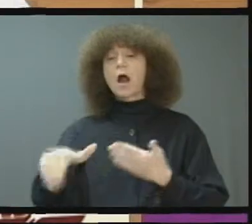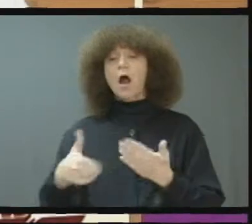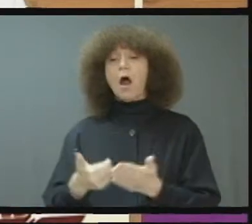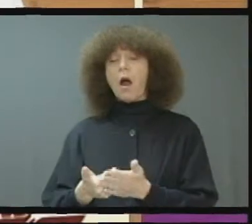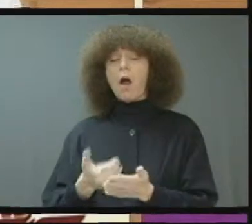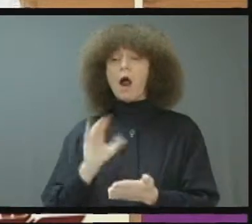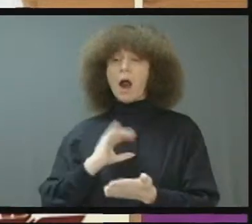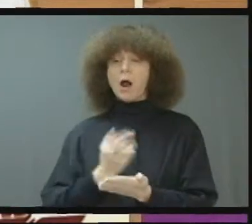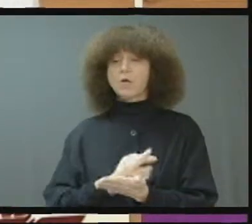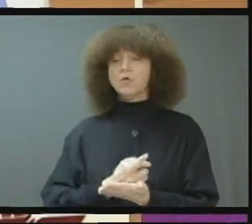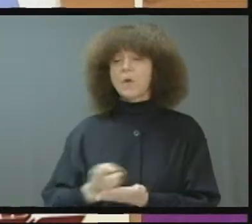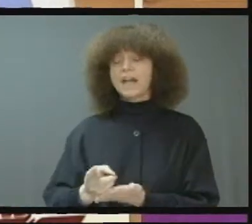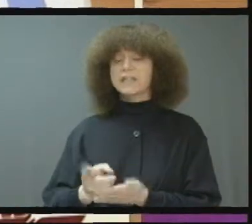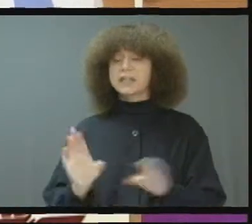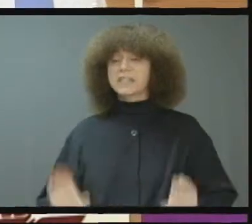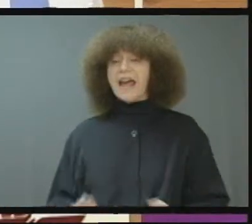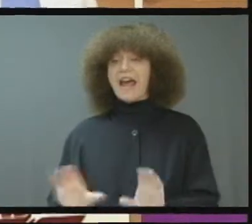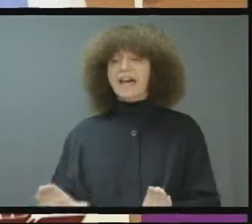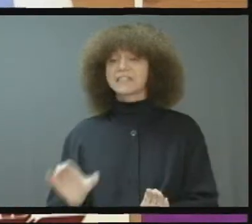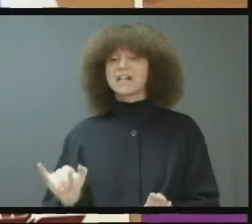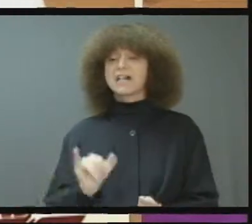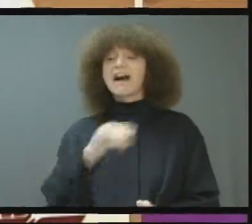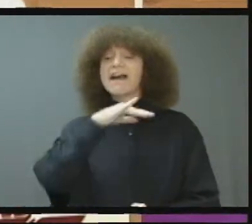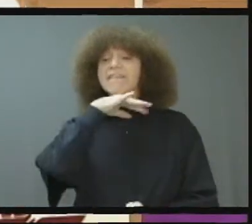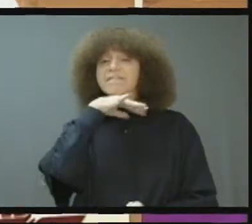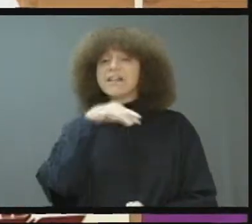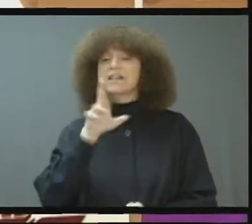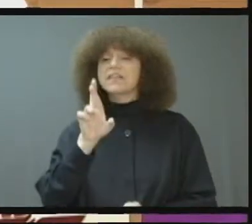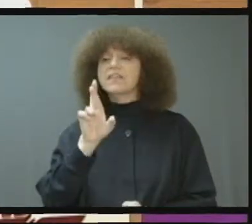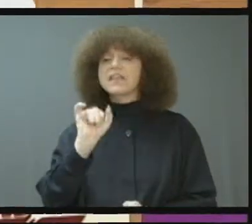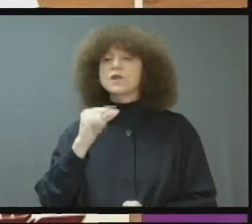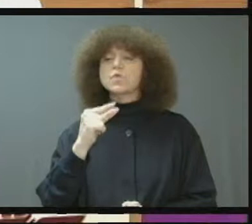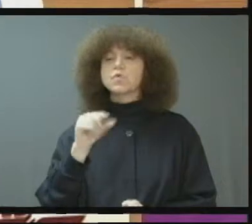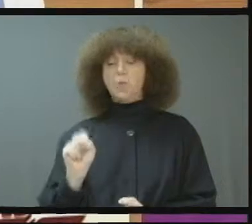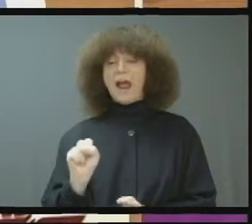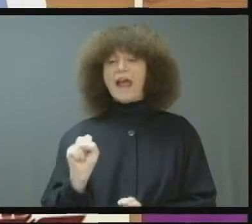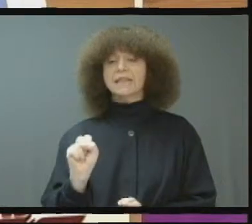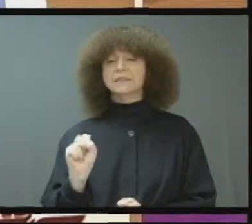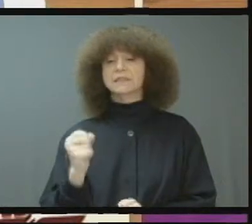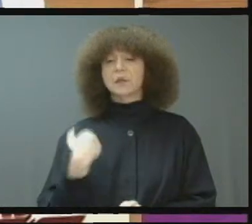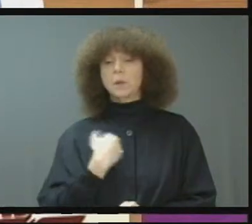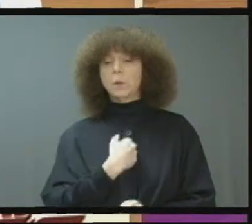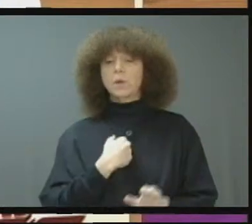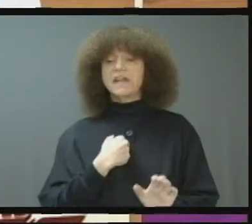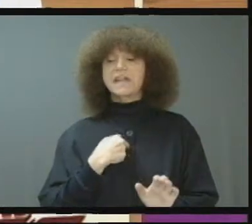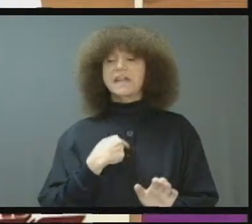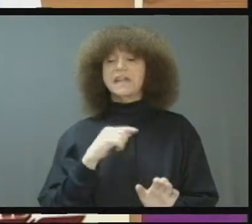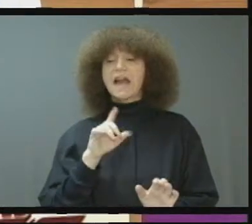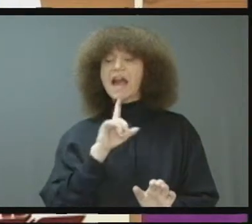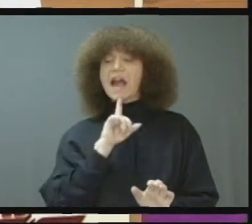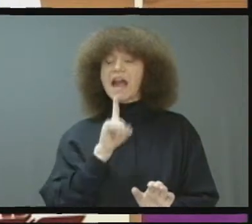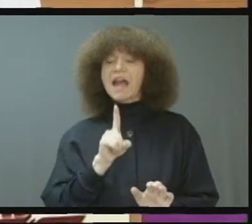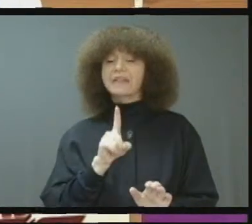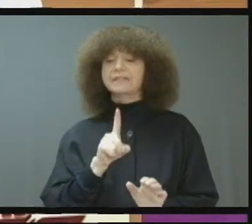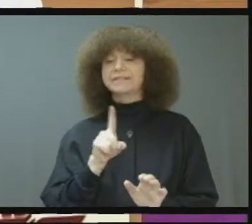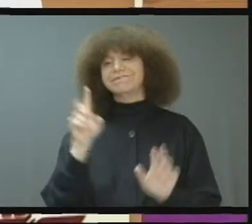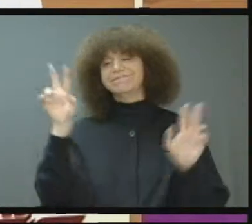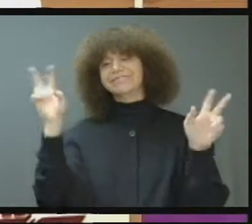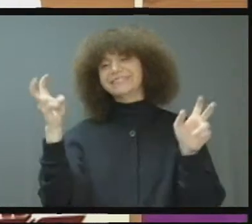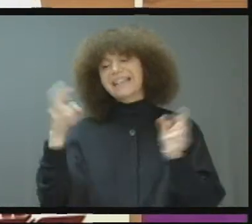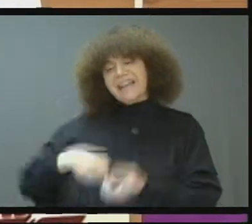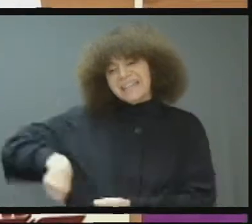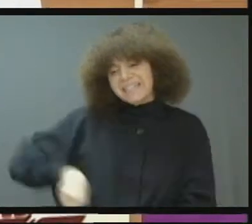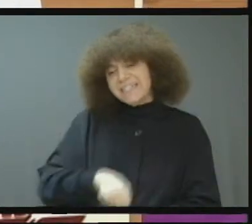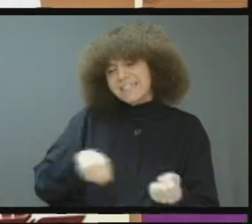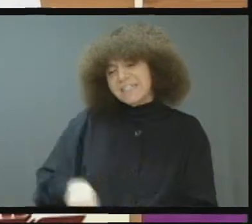righteous acts are like filthy rags." This is a realization here that we have dug ourselves into a great big hole and that we deserve